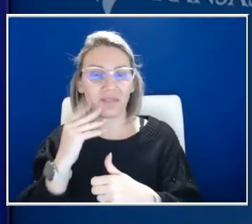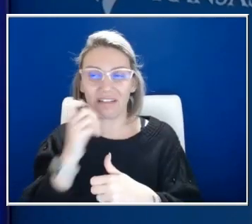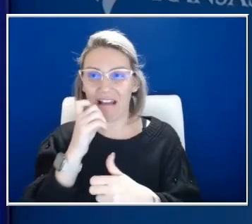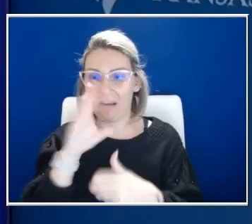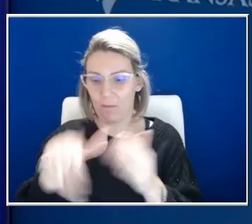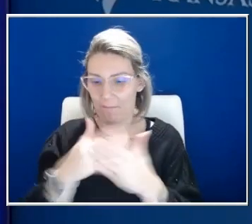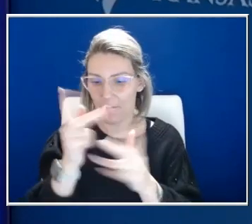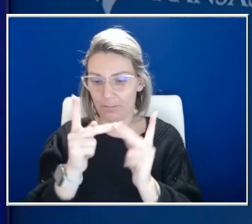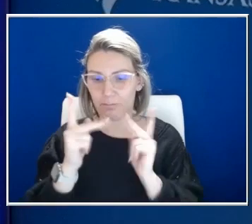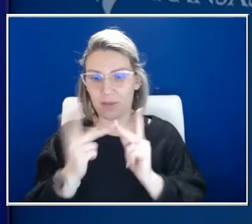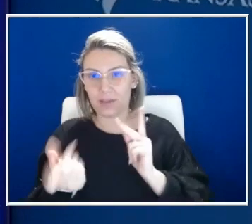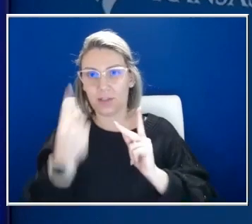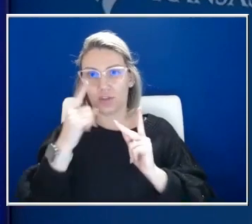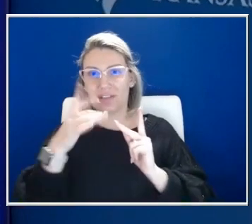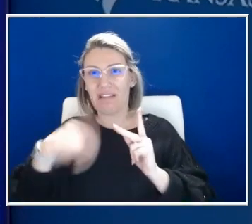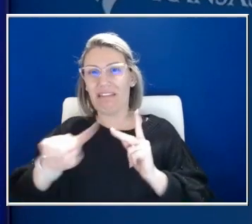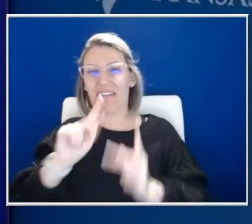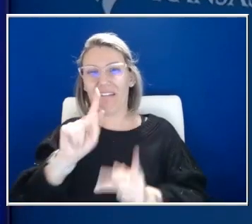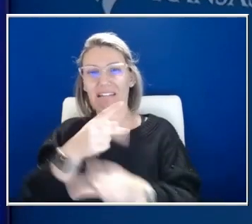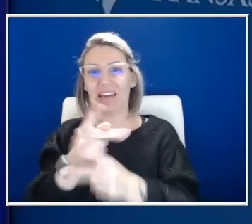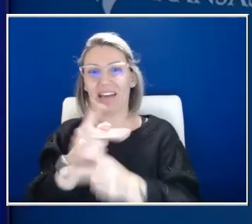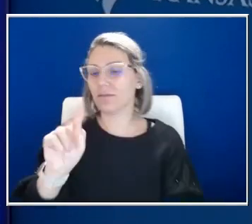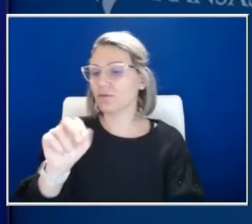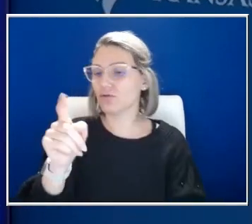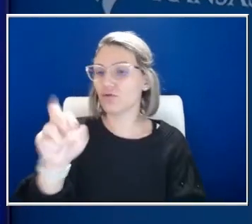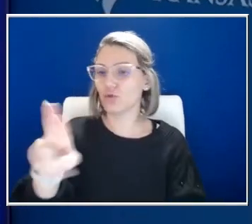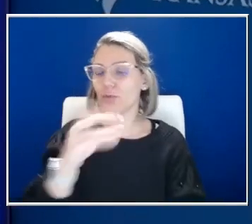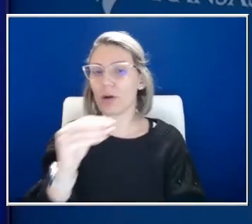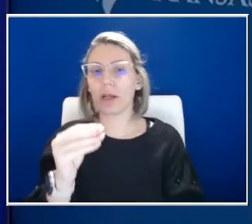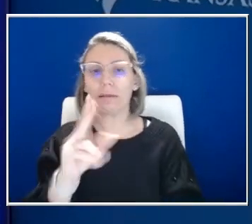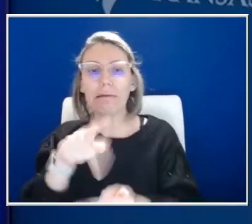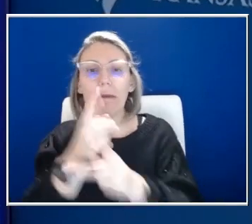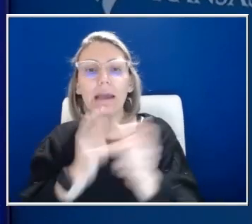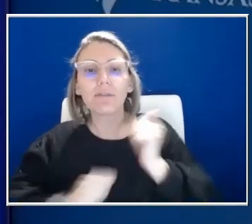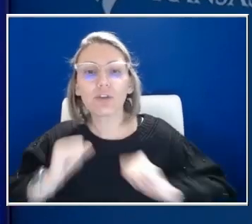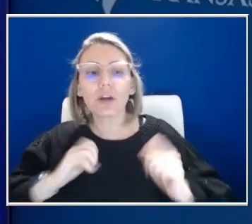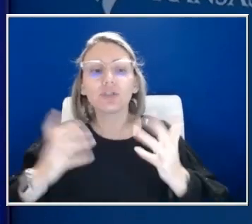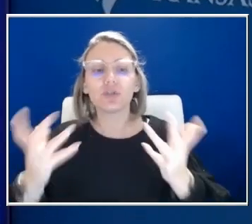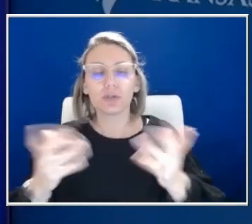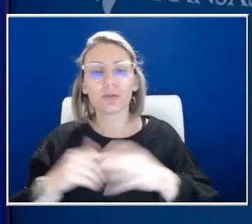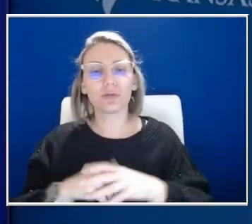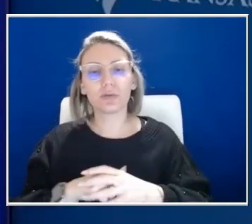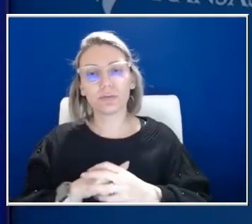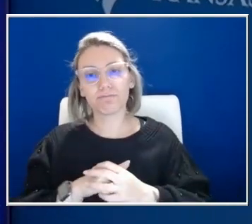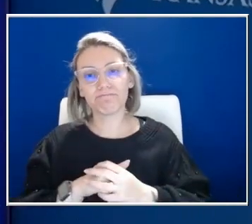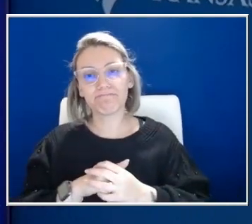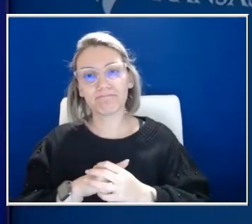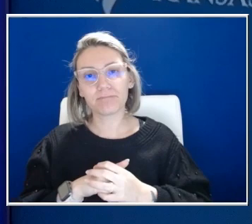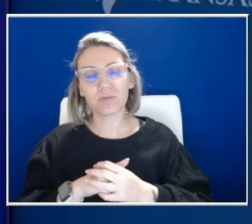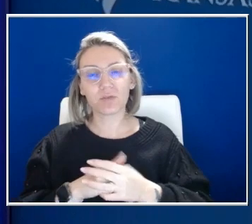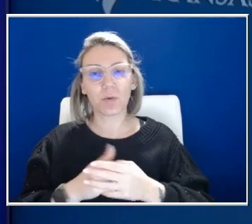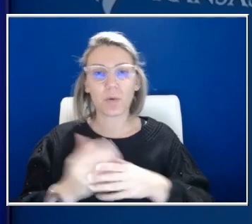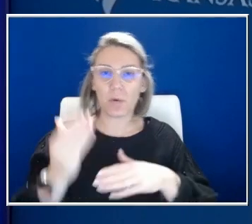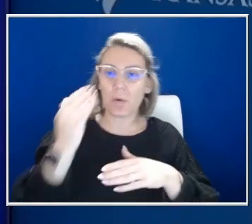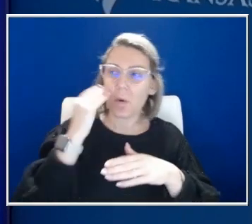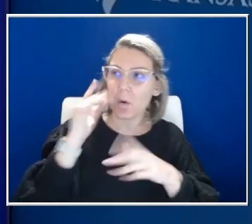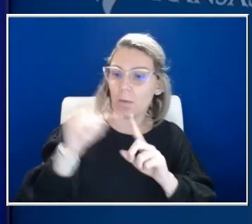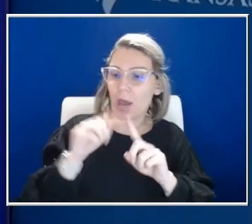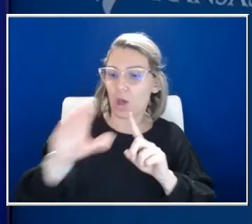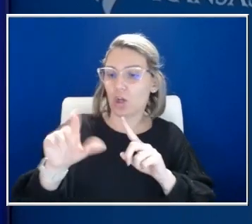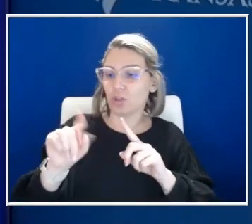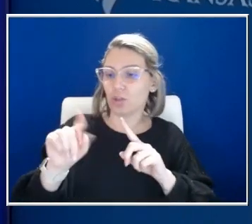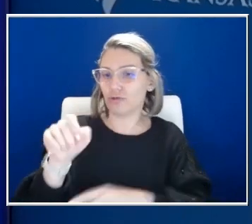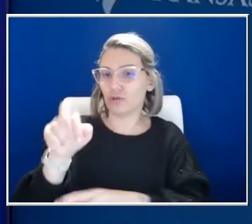types of tumors and how aggressive they are. So knowing what we knew about GIST, the tumor she had, I think really